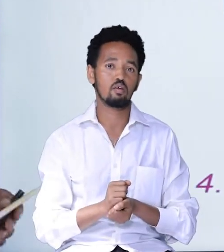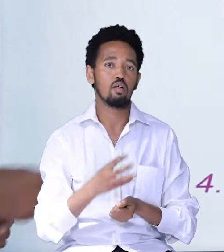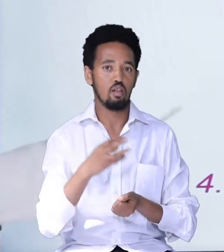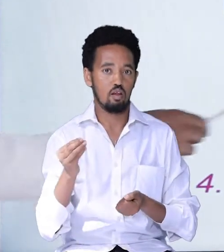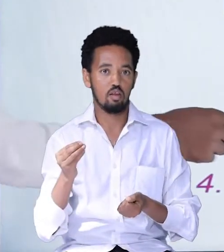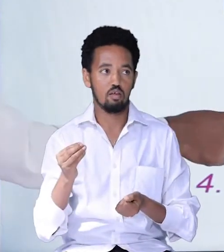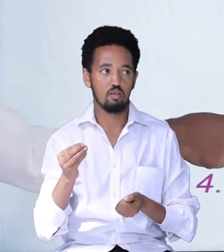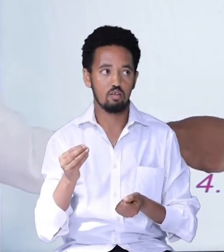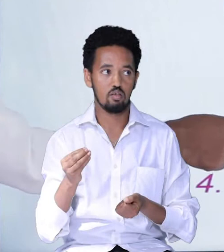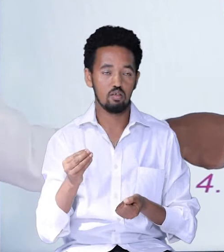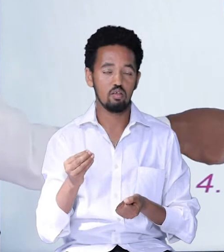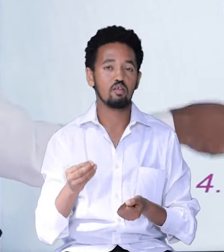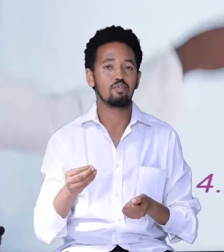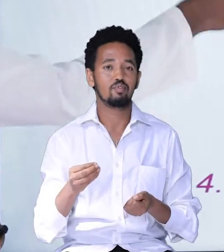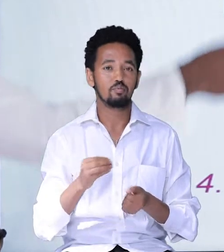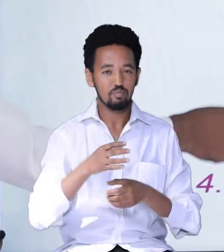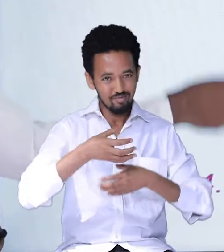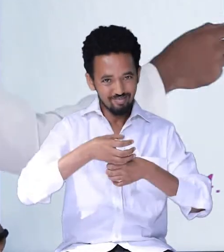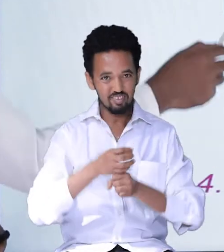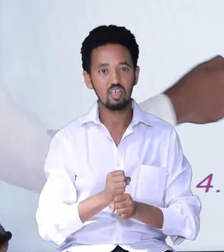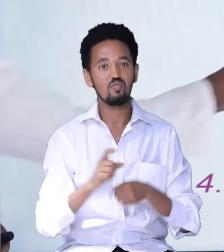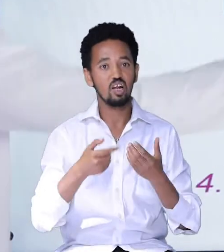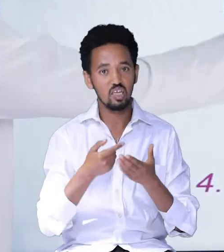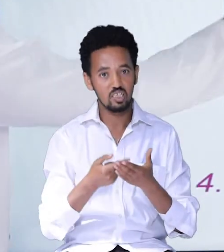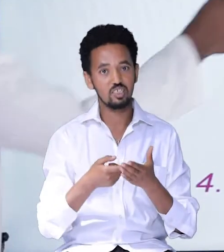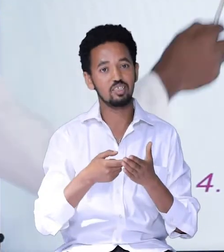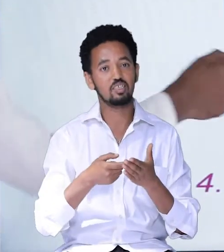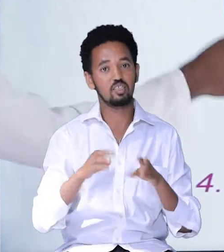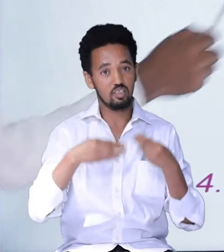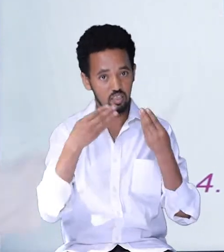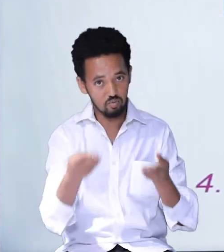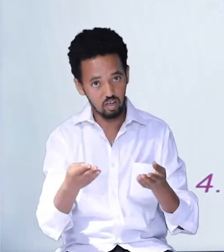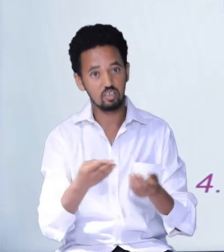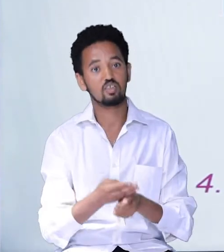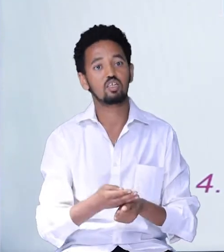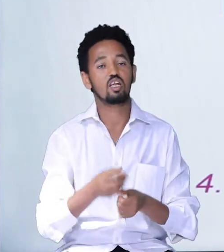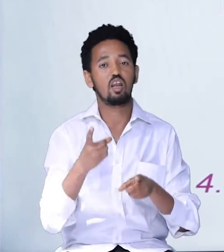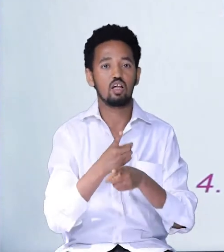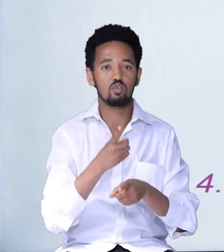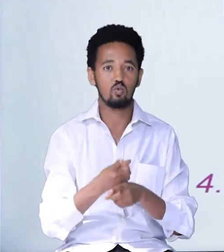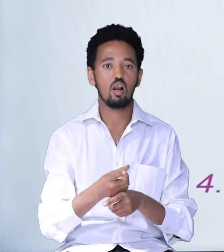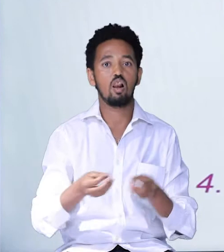And the average value between these 2 can give us the rate of natural